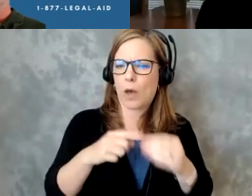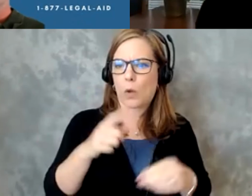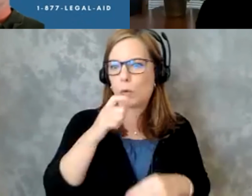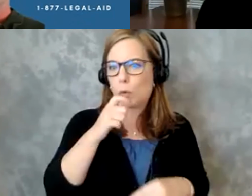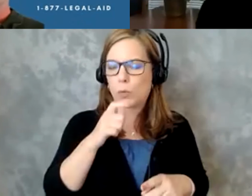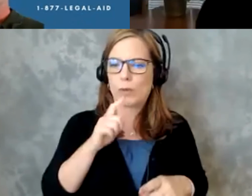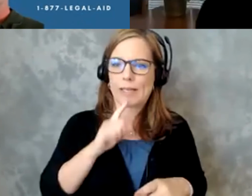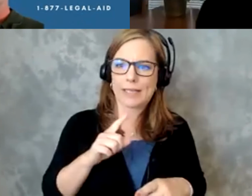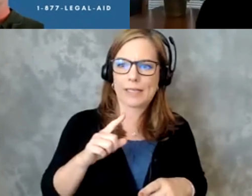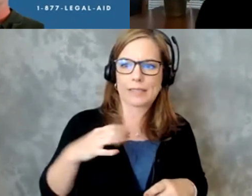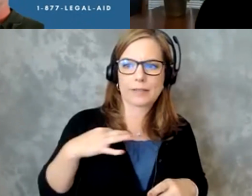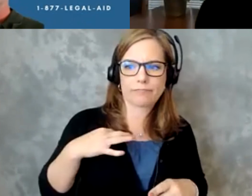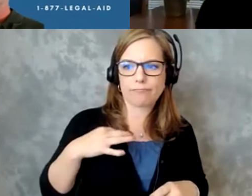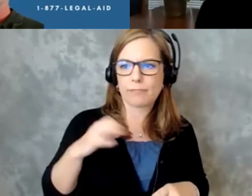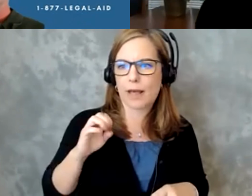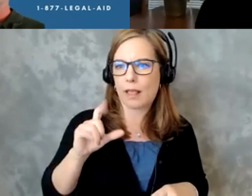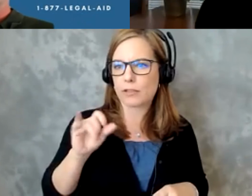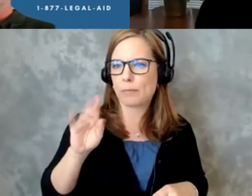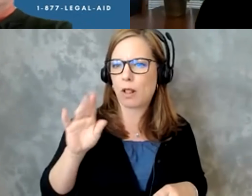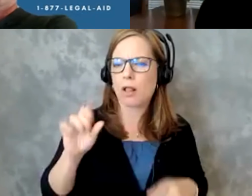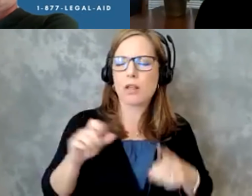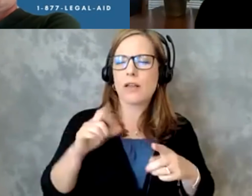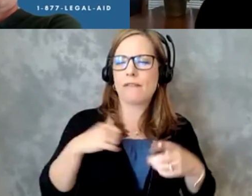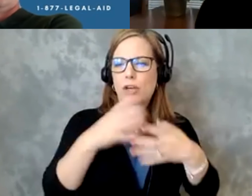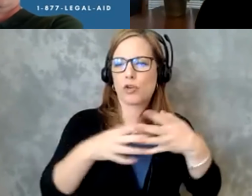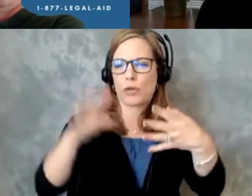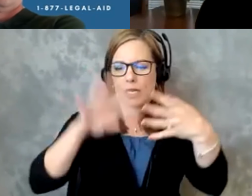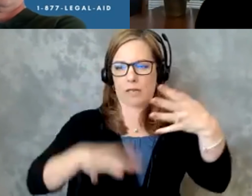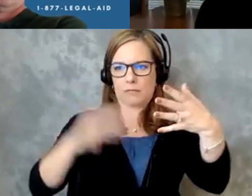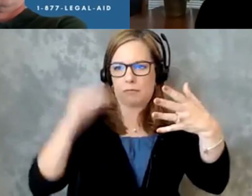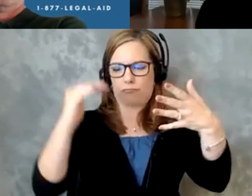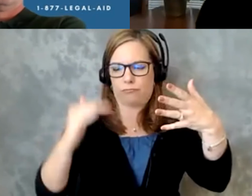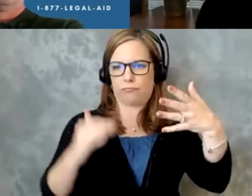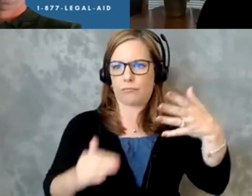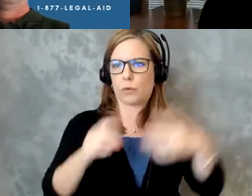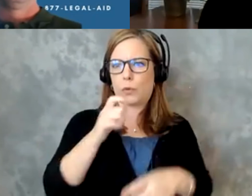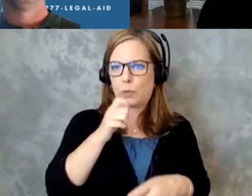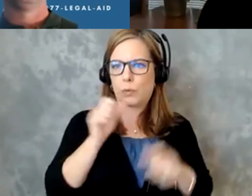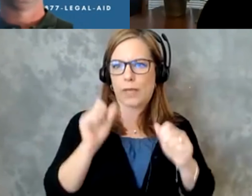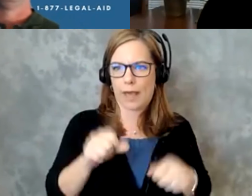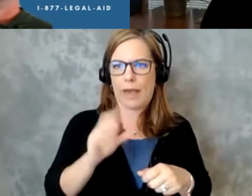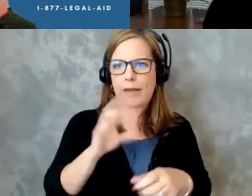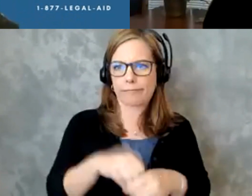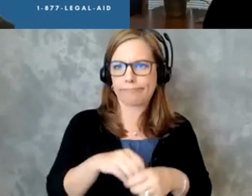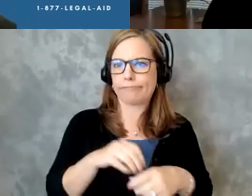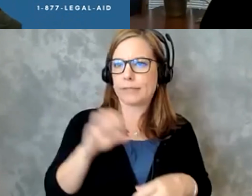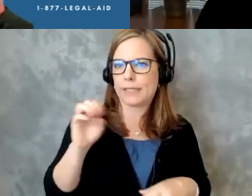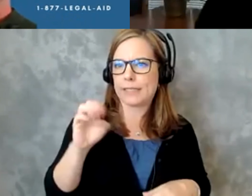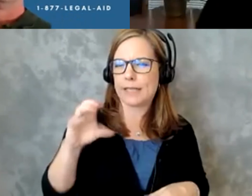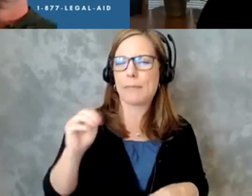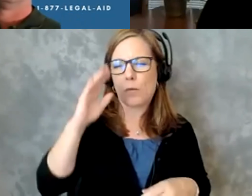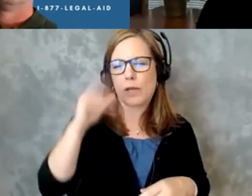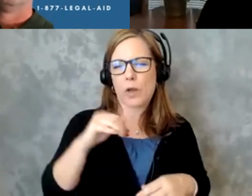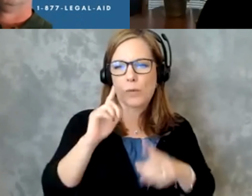be helpful to have a grid that shows who's eligible for enhanced care management, since we know it's really targeting, you know, a small percentage of